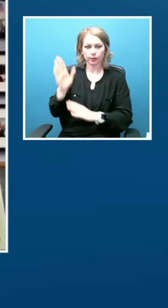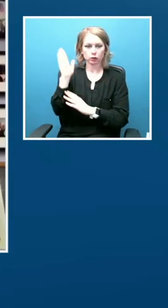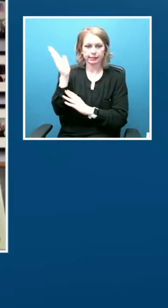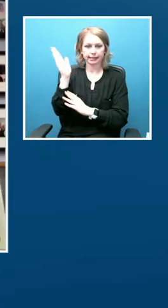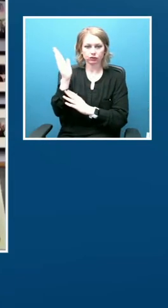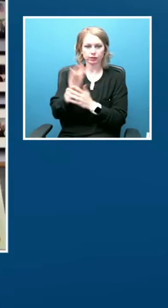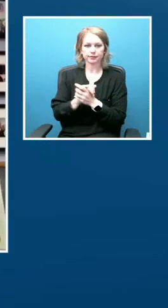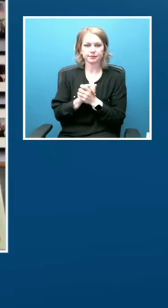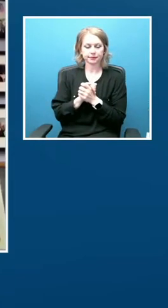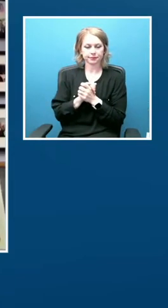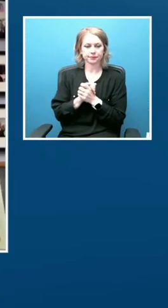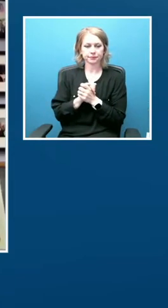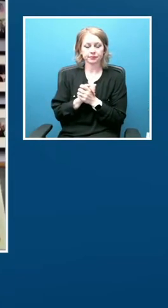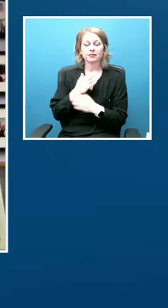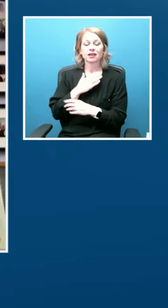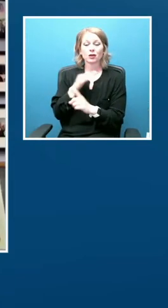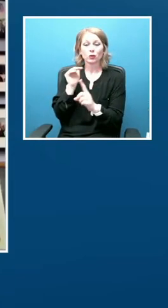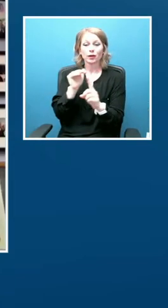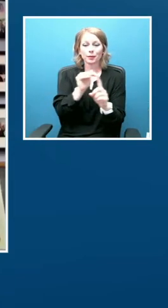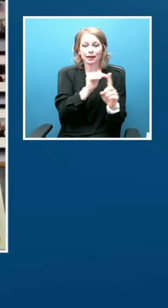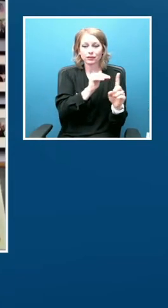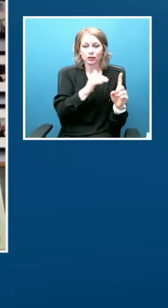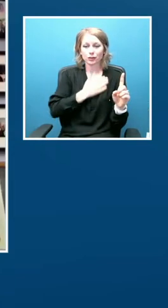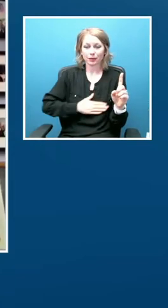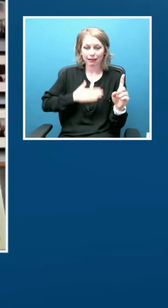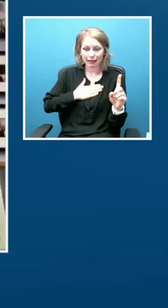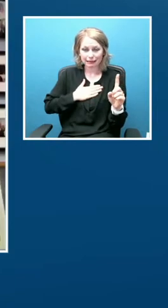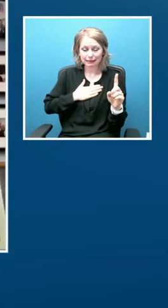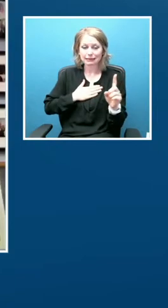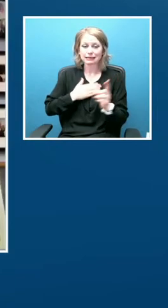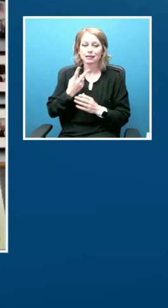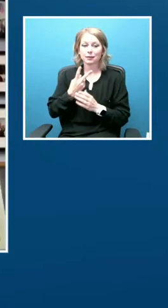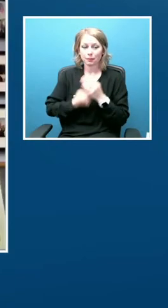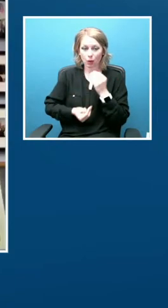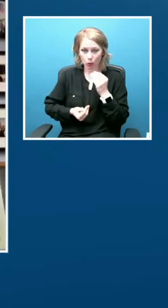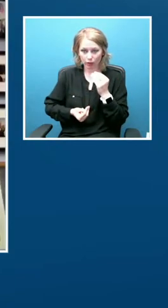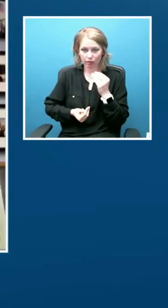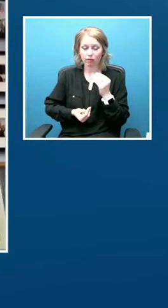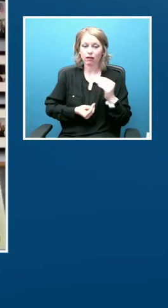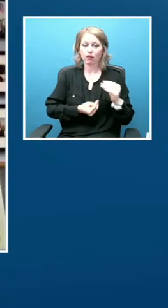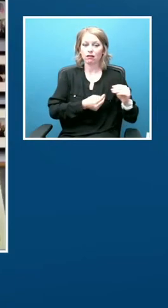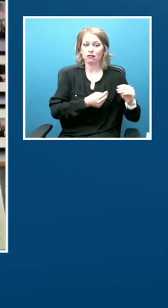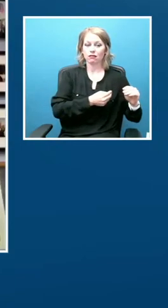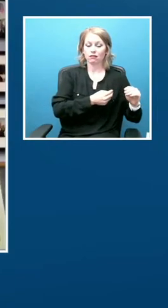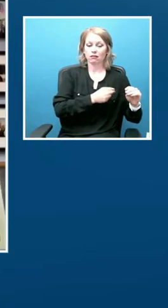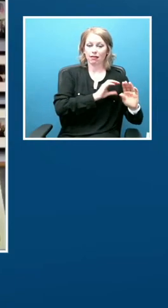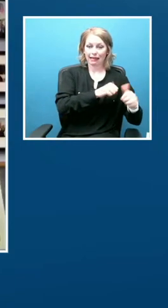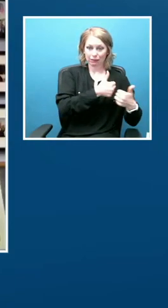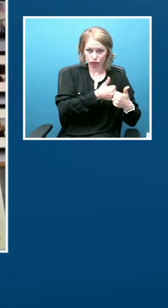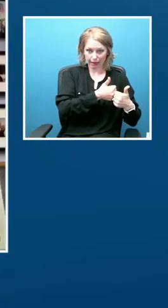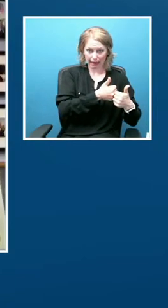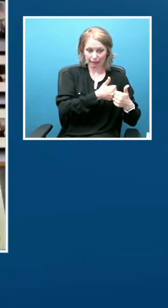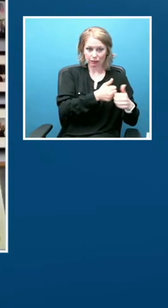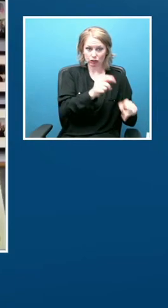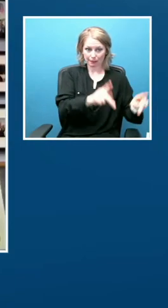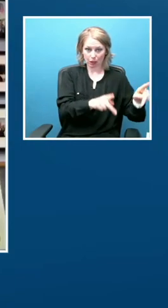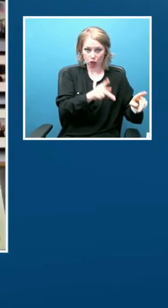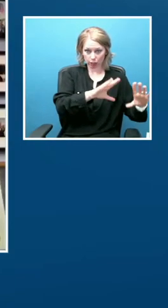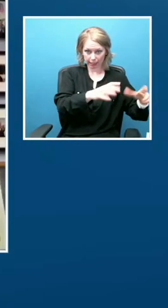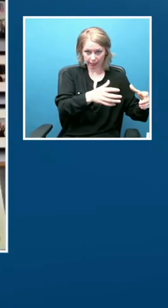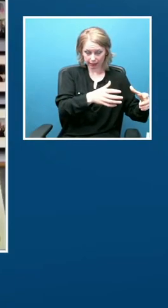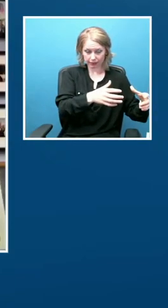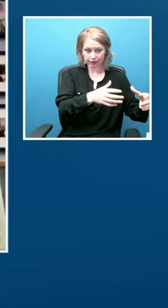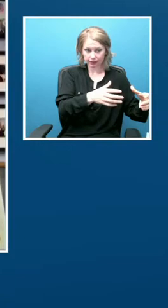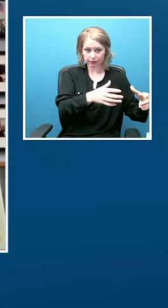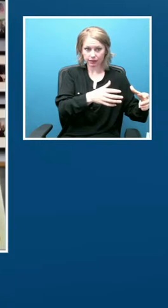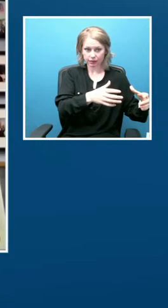As a reminder, both the challenge party and the challenge party has been allocated